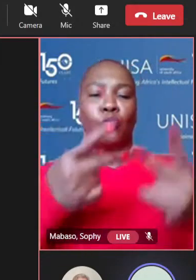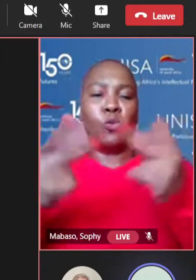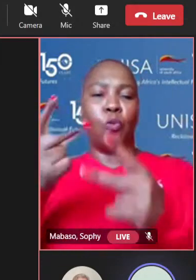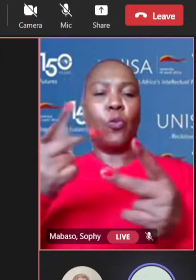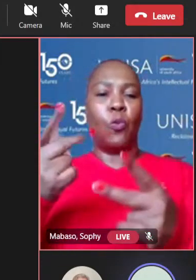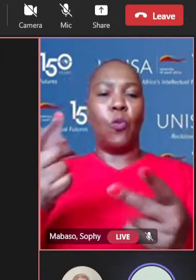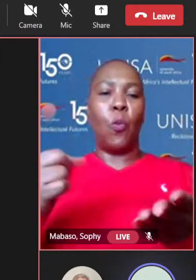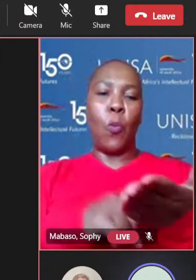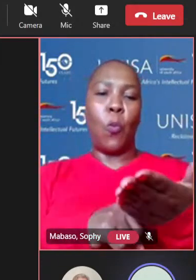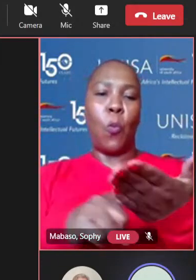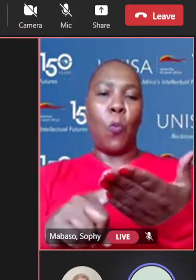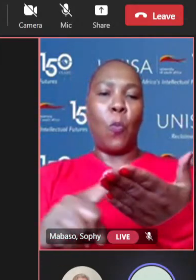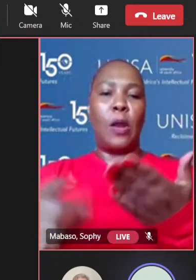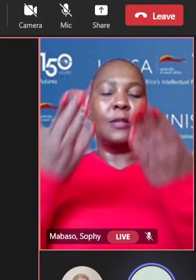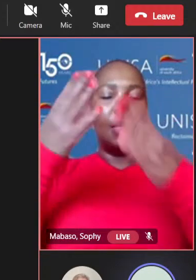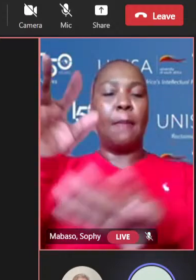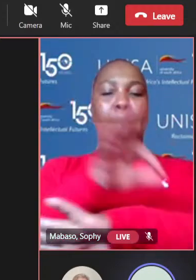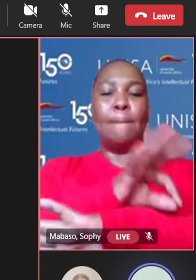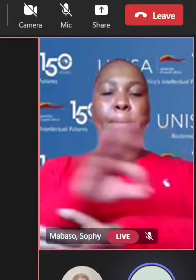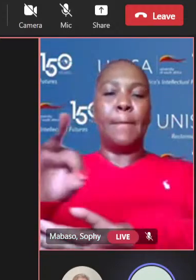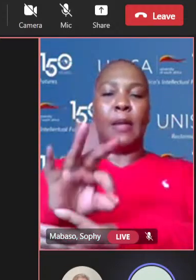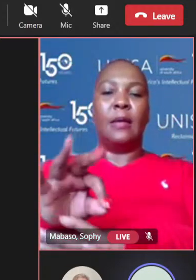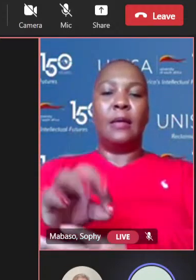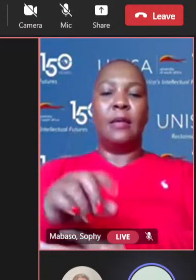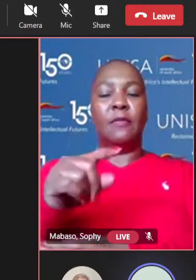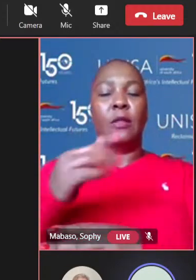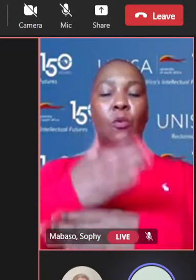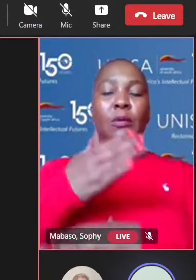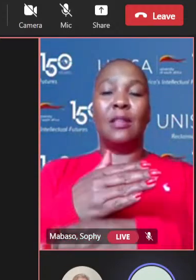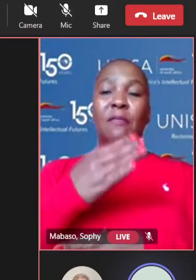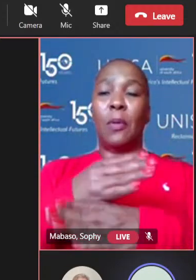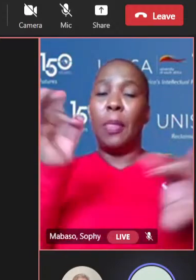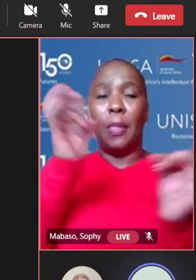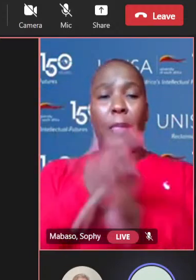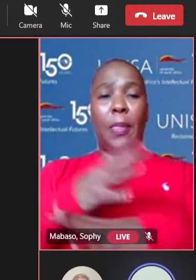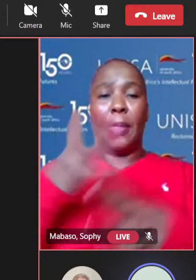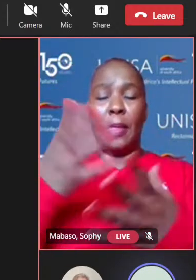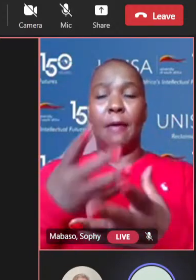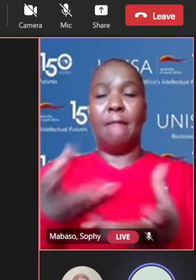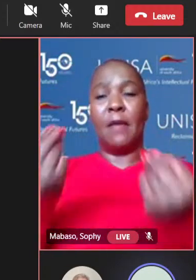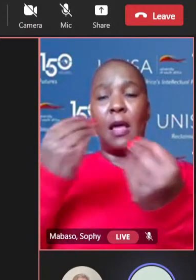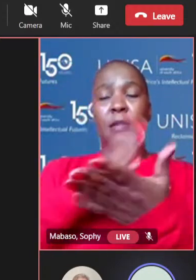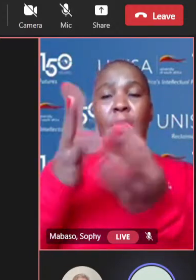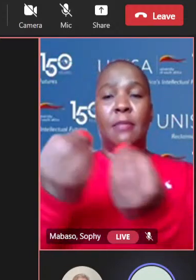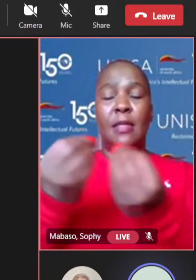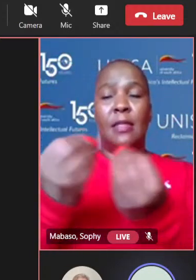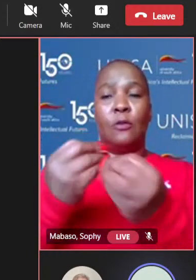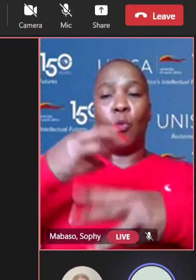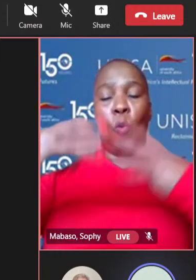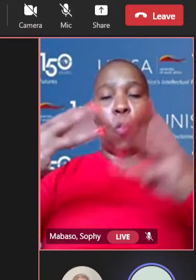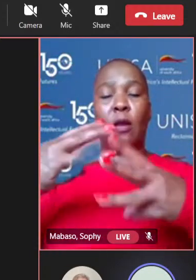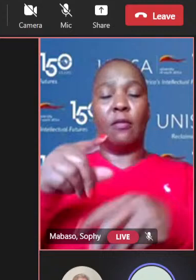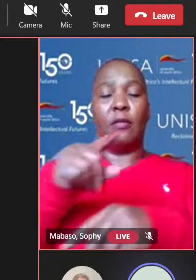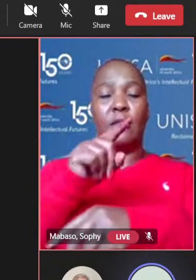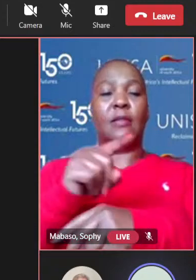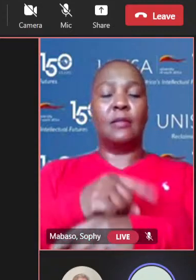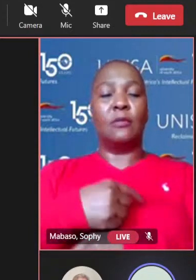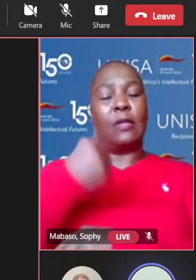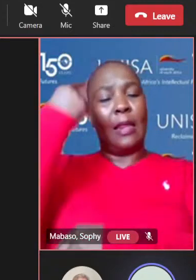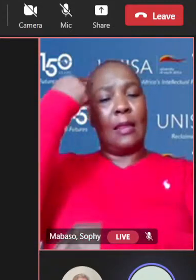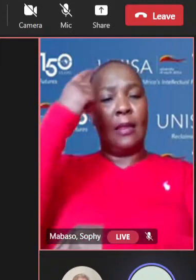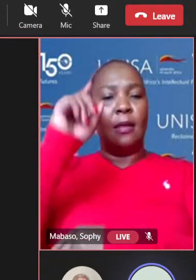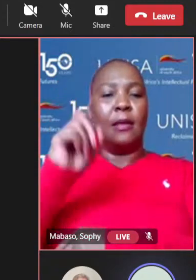plan. Okay, if that works for you. If it doesn't work for you, find something else that works for you. But the suggestion is that you have a weekly study plan